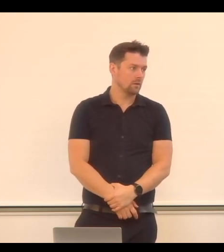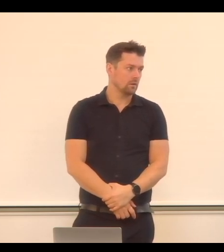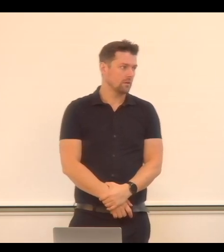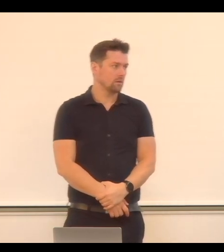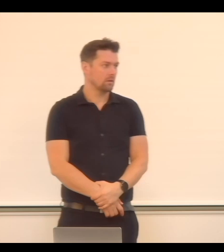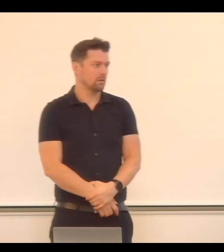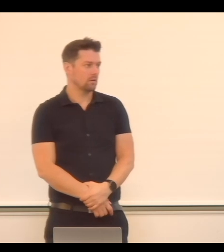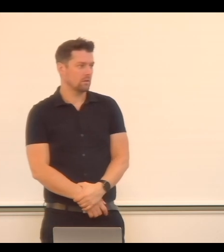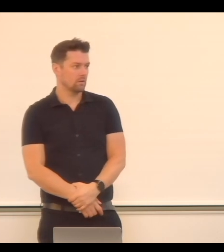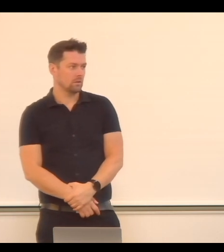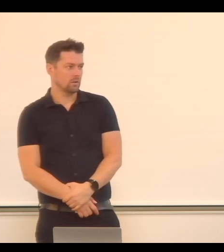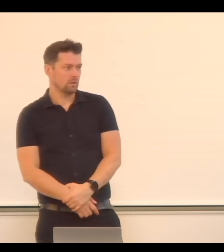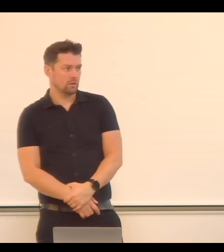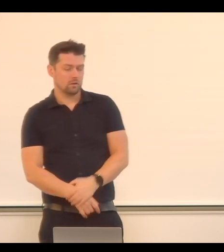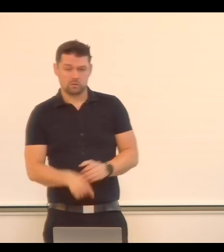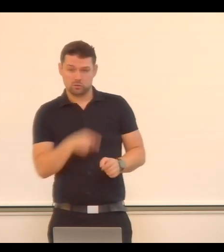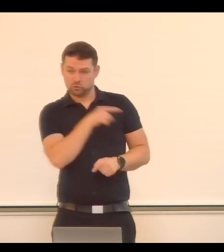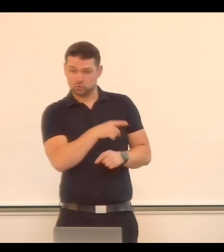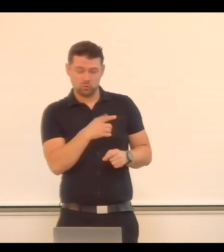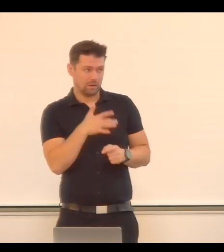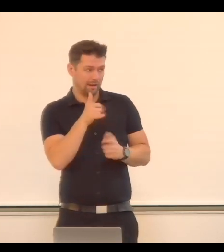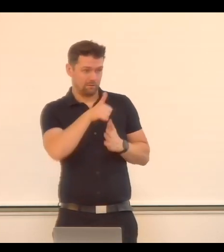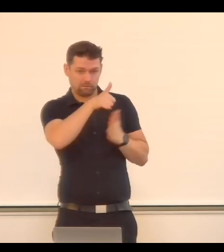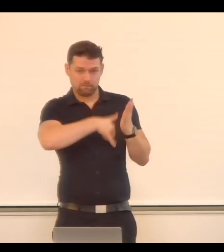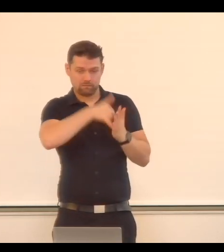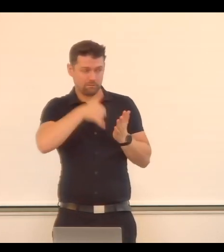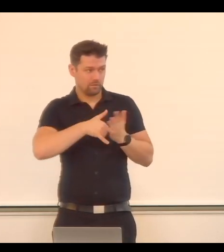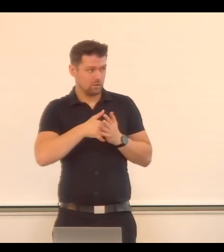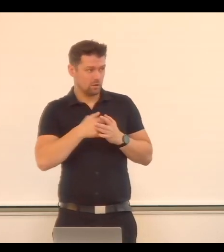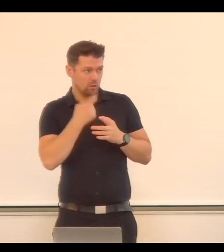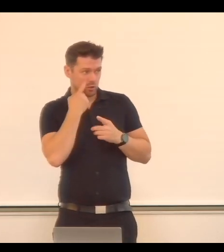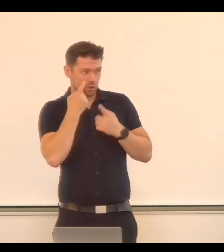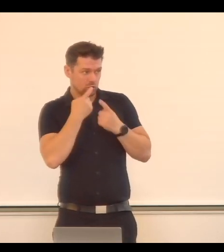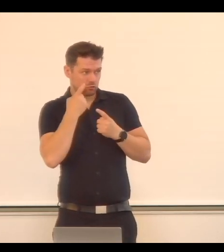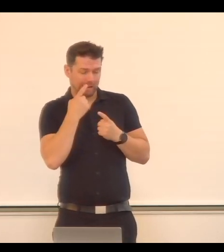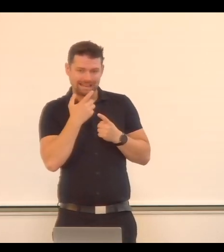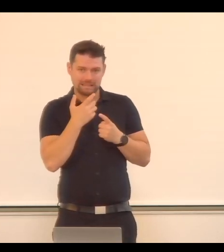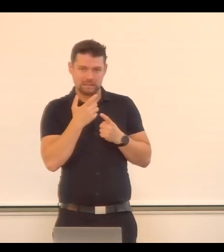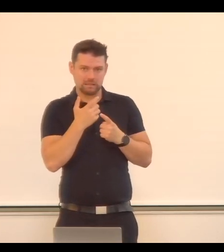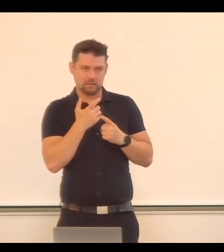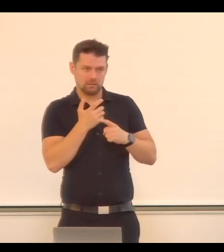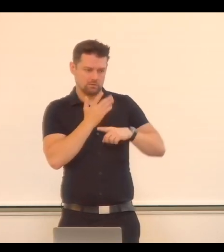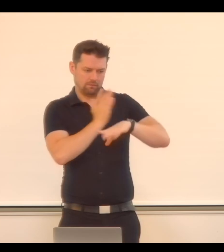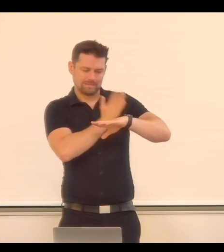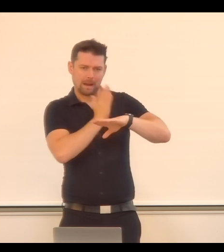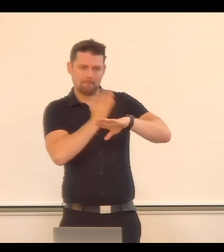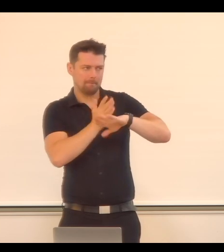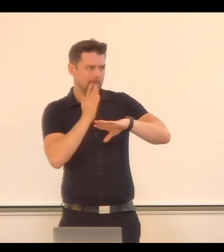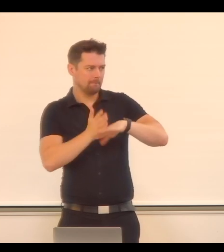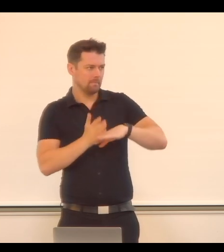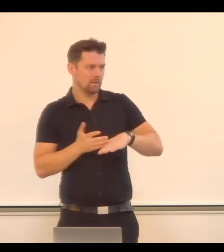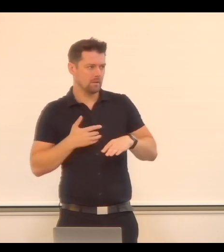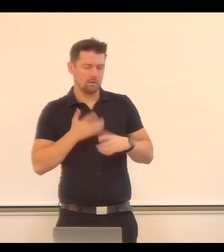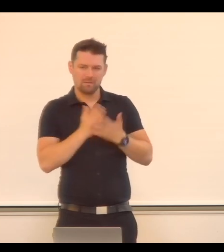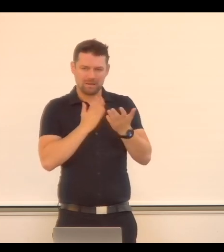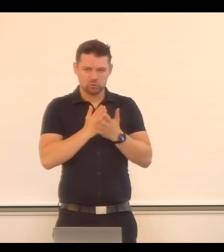different experiments, like having their own scoring and kind of keeping track on how far they already beat the clock in the progress, so that there's kind of this